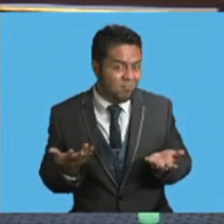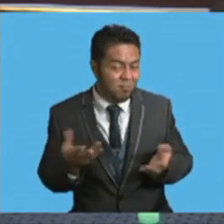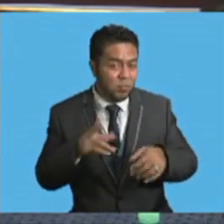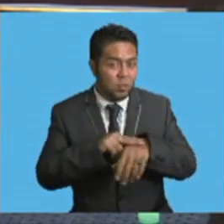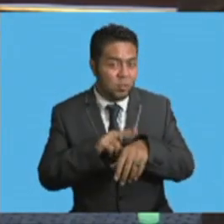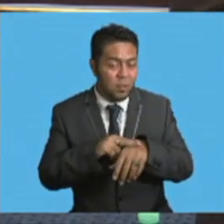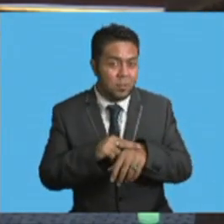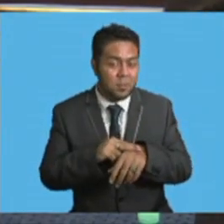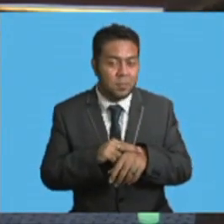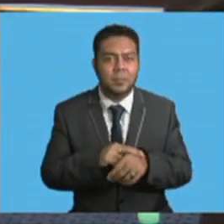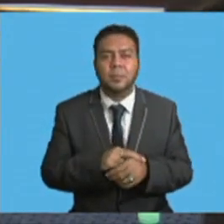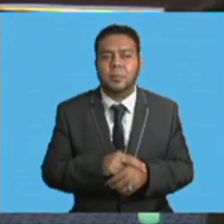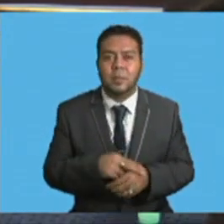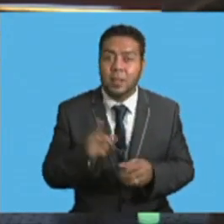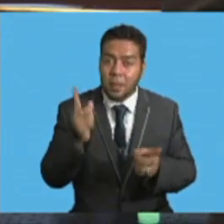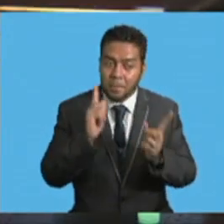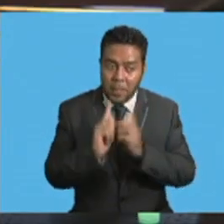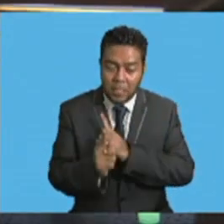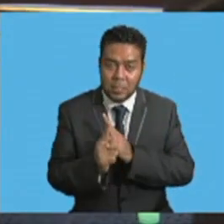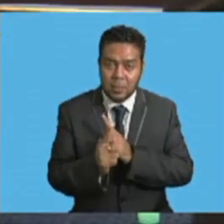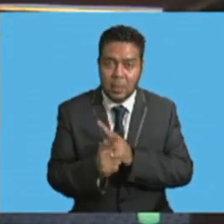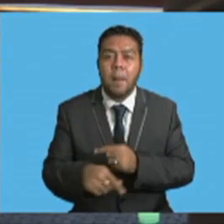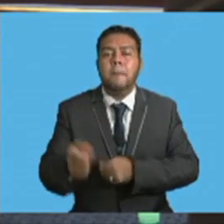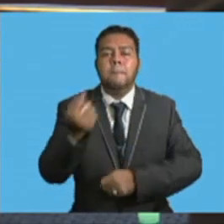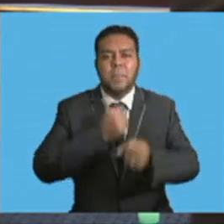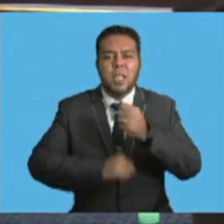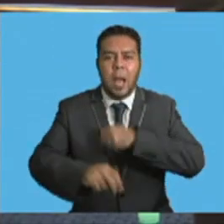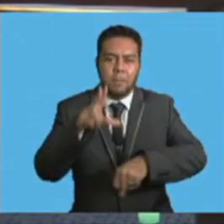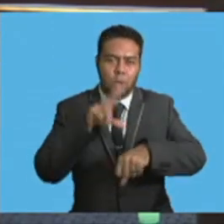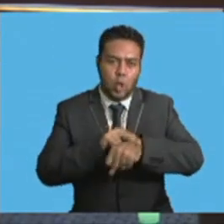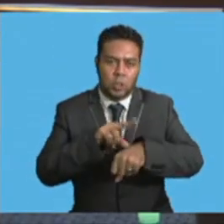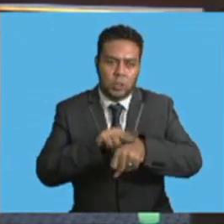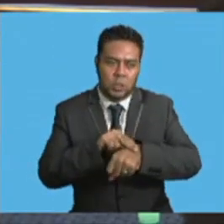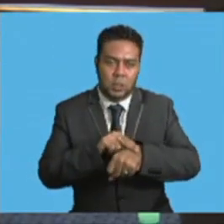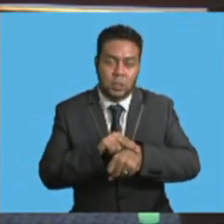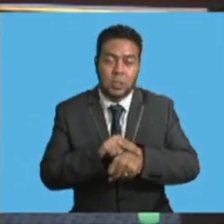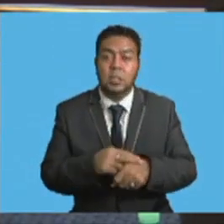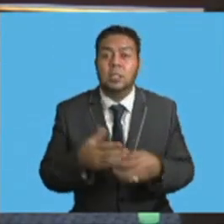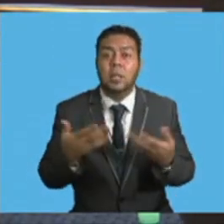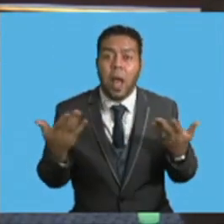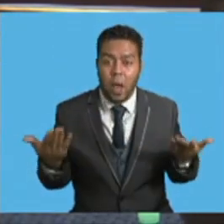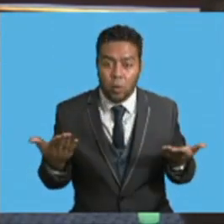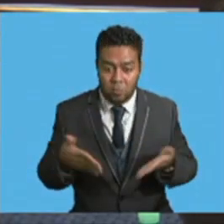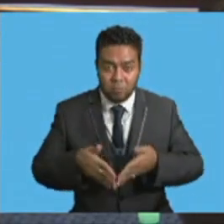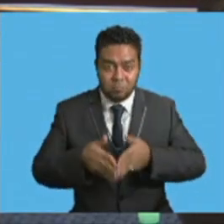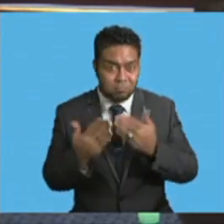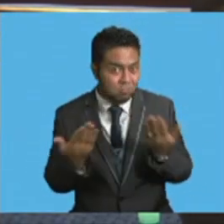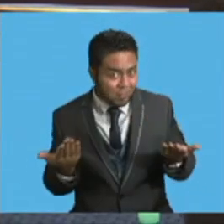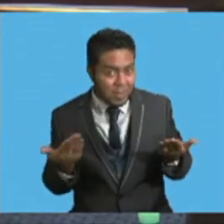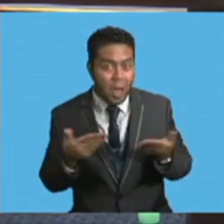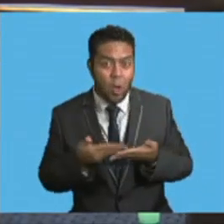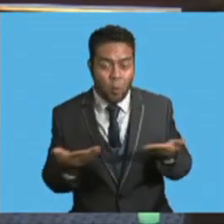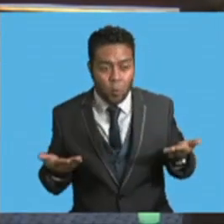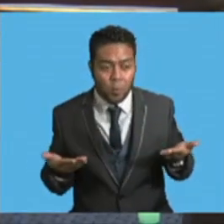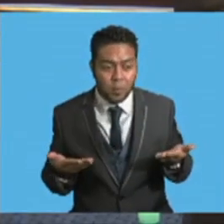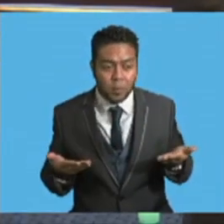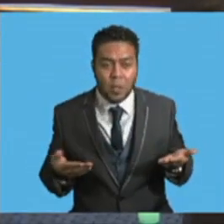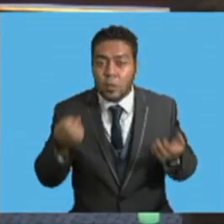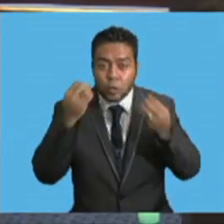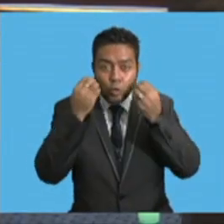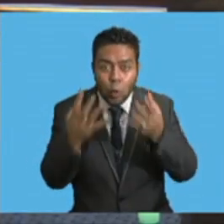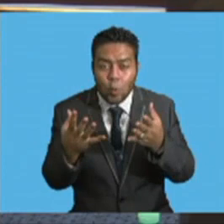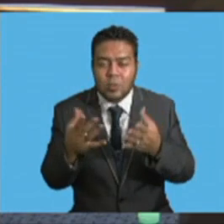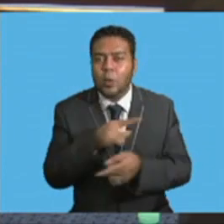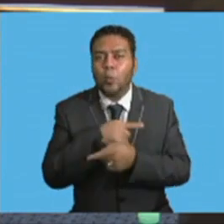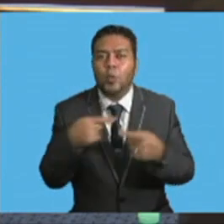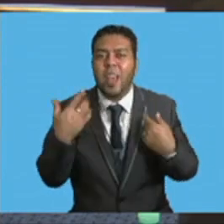probationary period, and they pass, become doctors. Our current establishment, Honourable Speaker, shows that